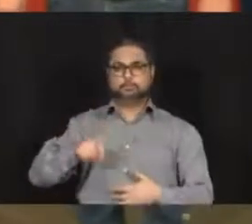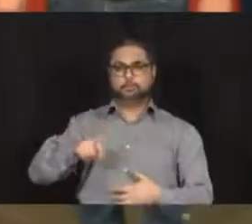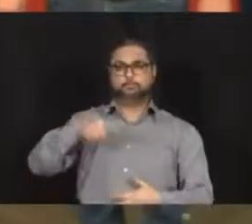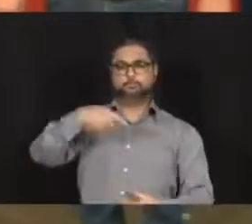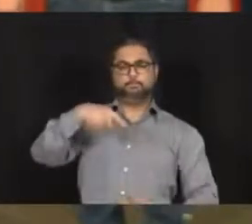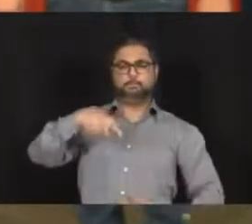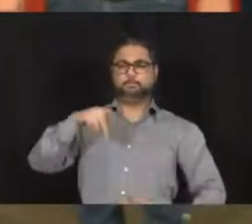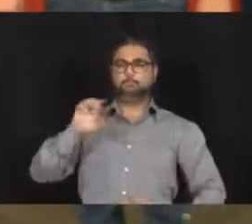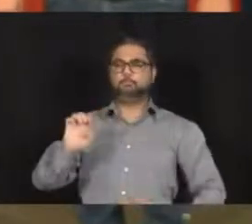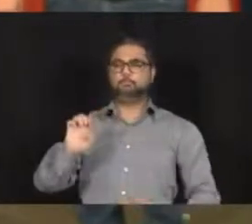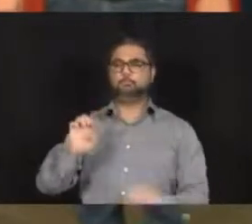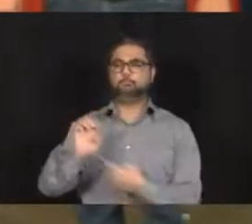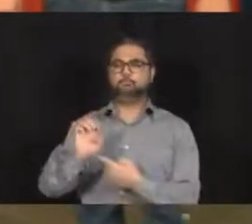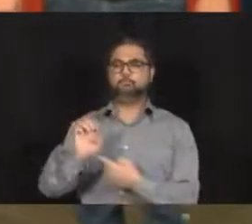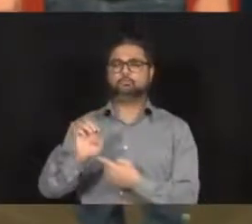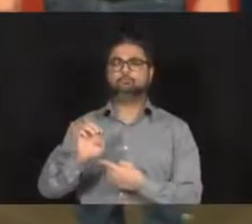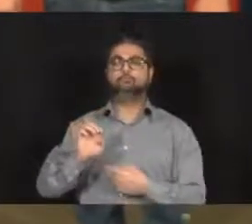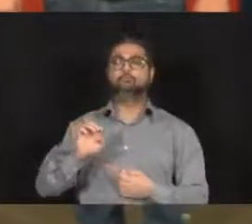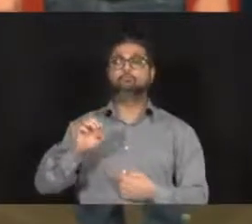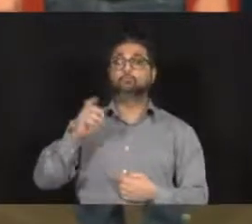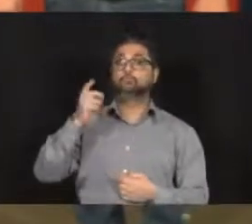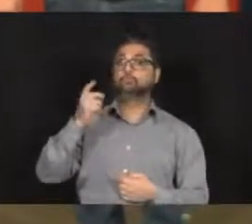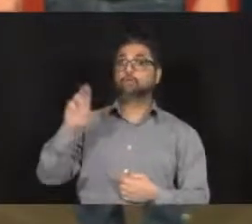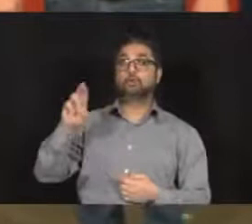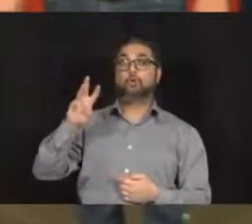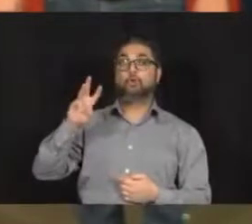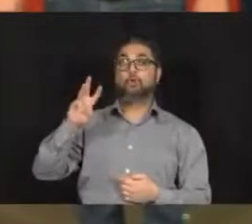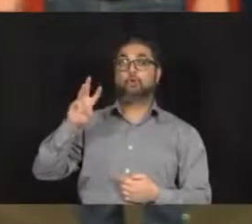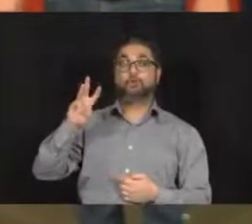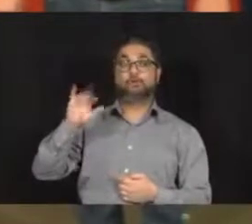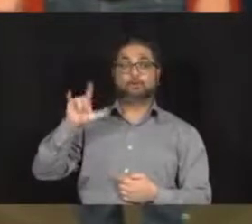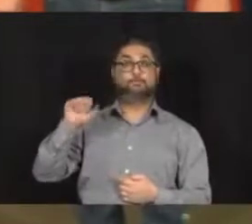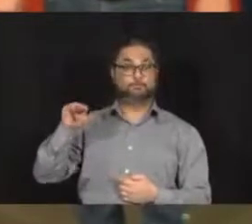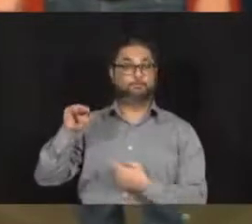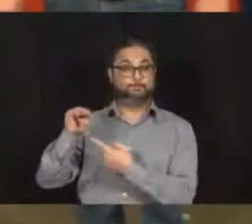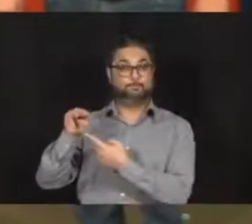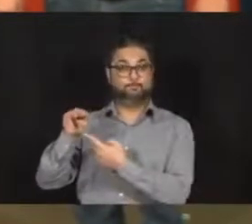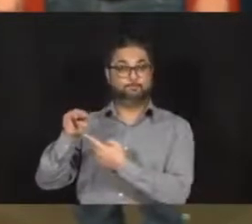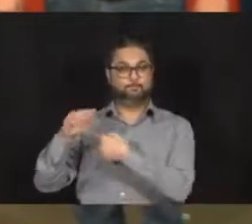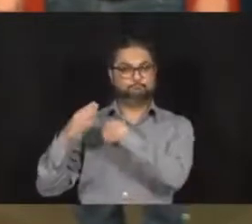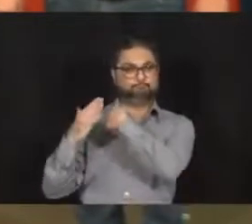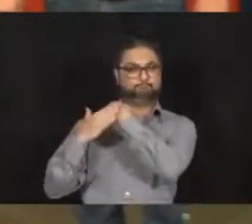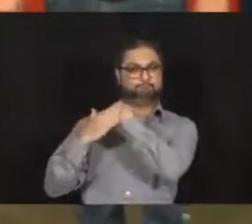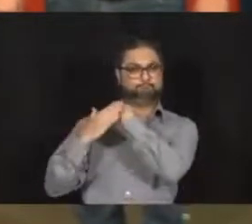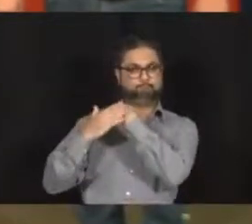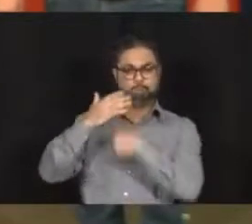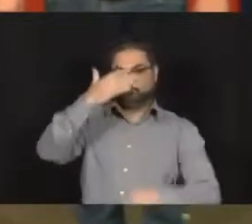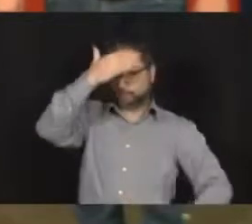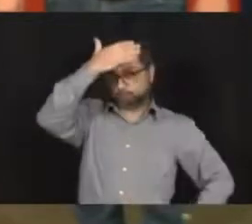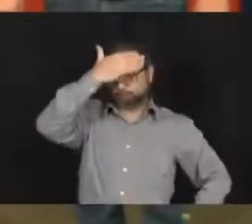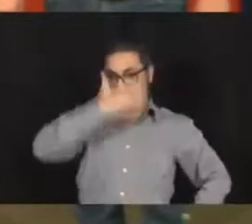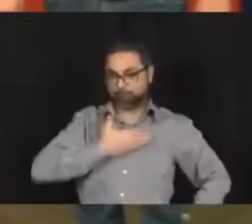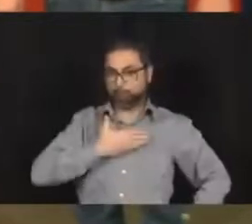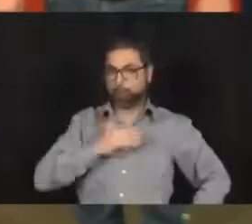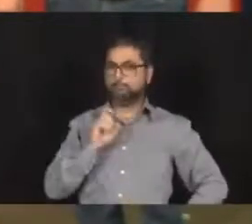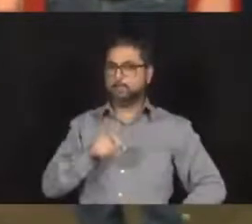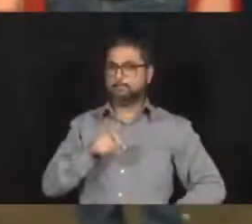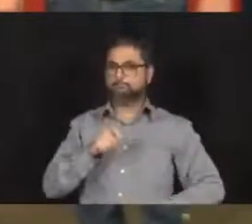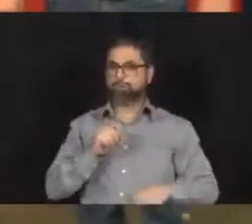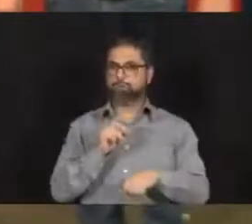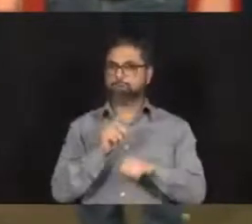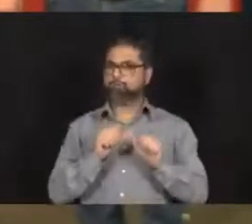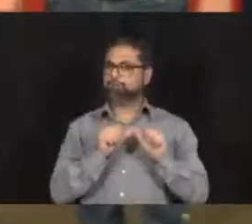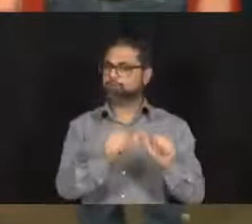directive from Dr. Williams that they are to wear face masks during their entire course of work and their entire shift. So